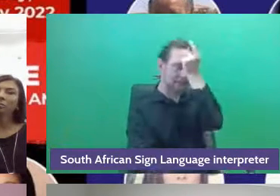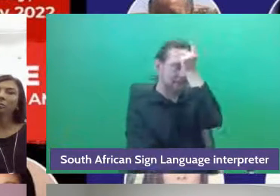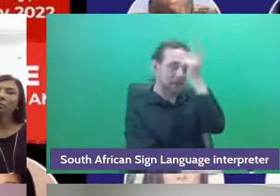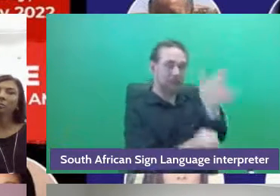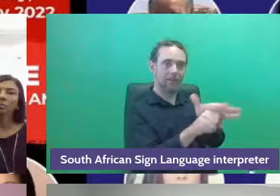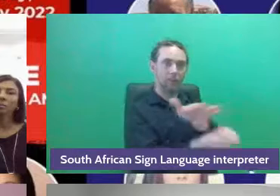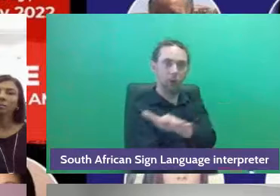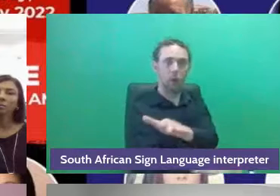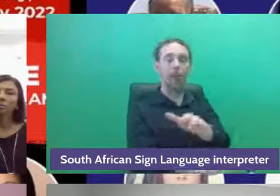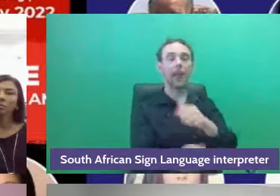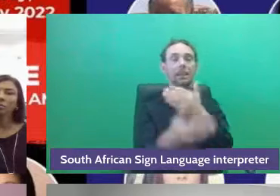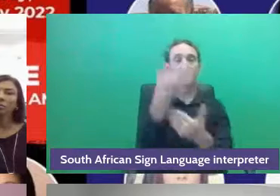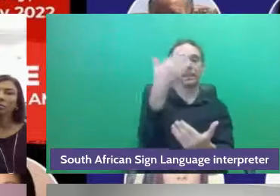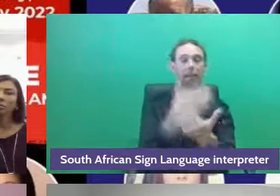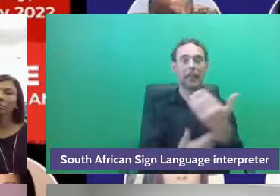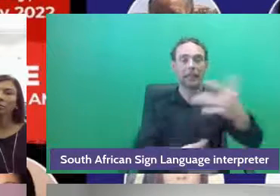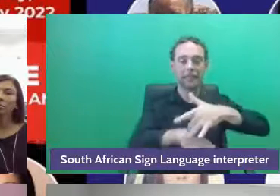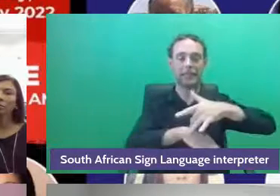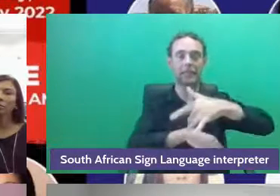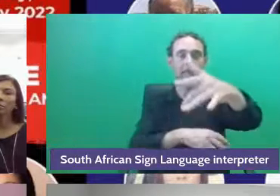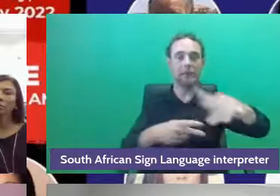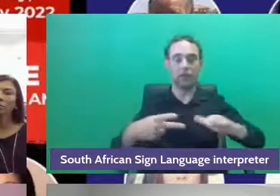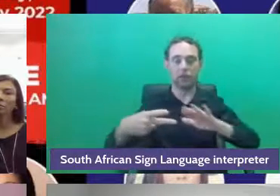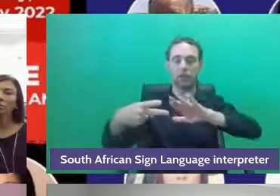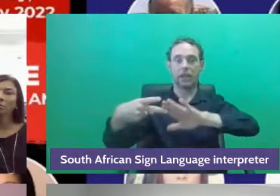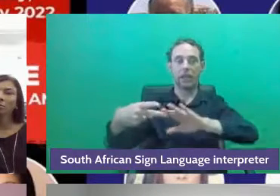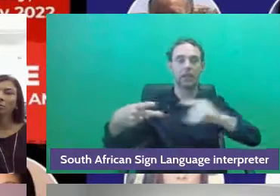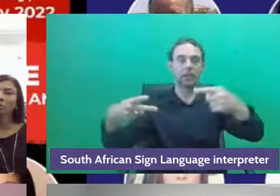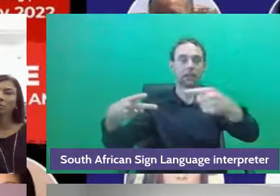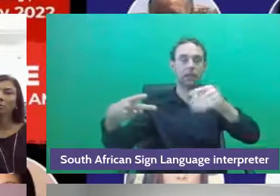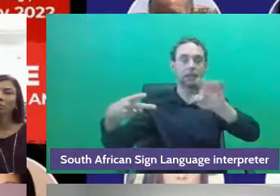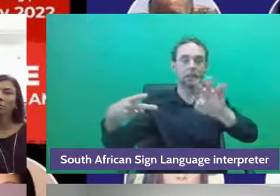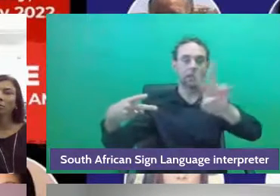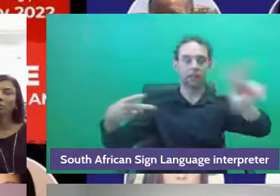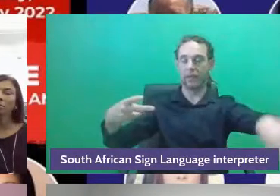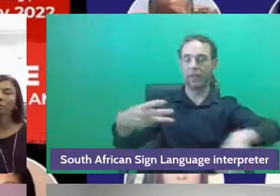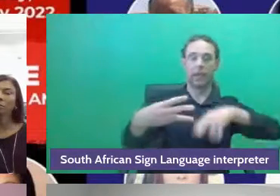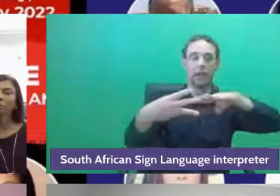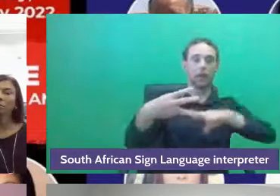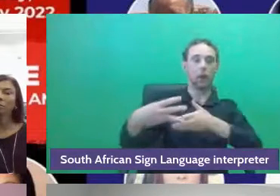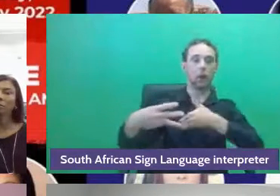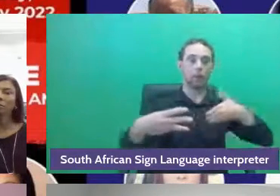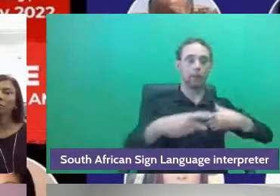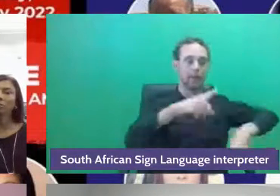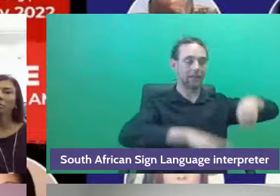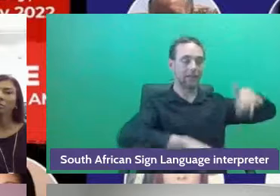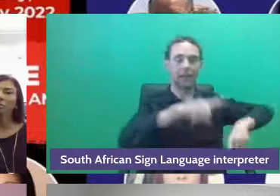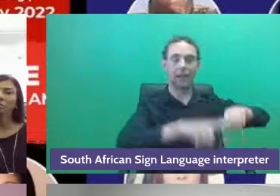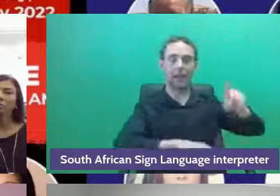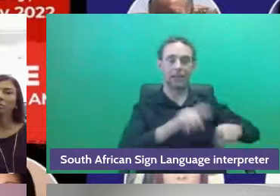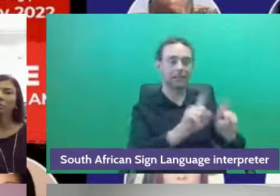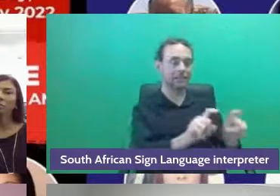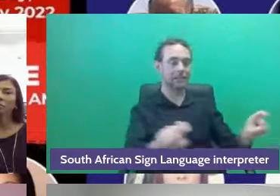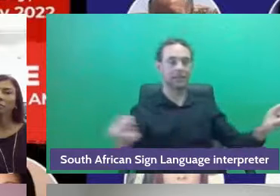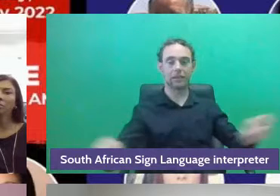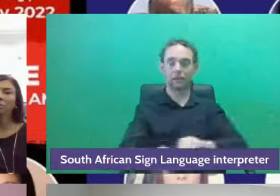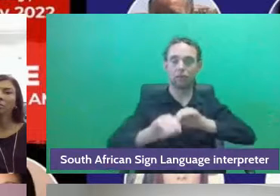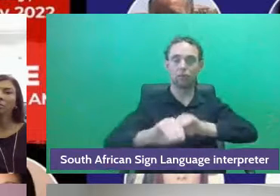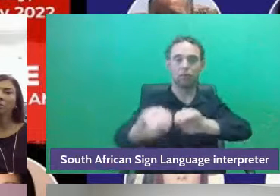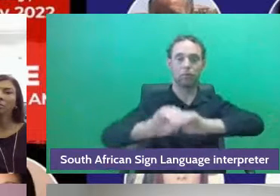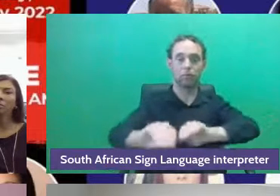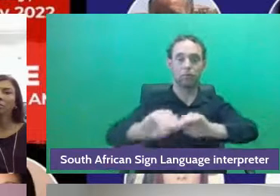Disability sensitization and gender-based violence and femicide sensitization is so relevant to frontline staff in